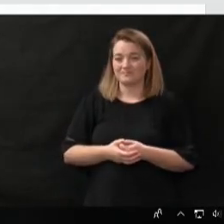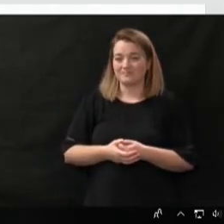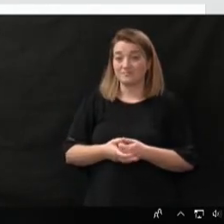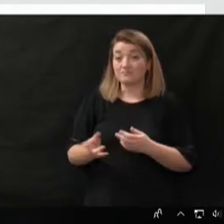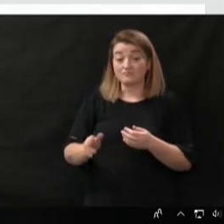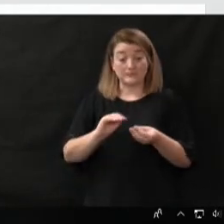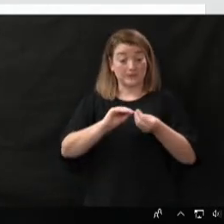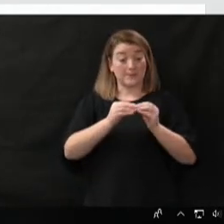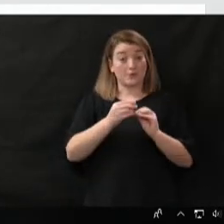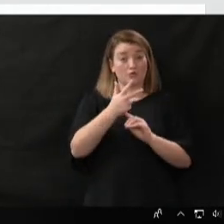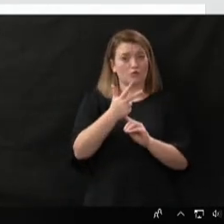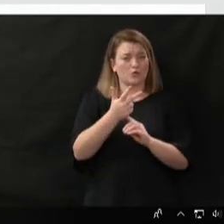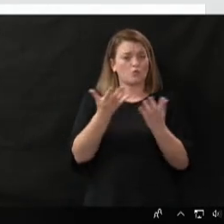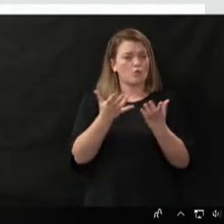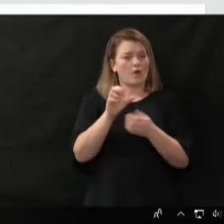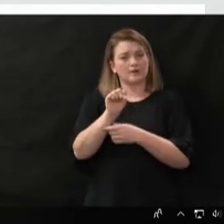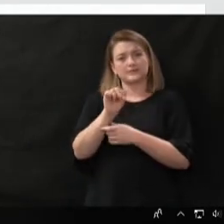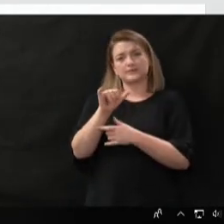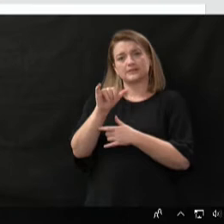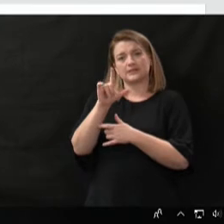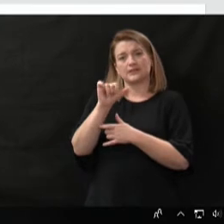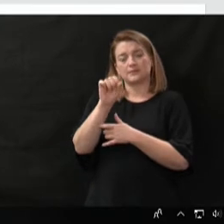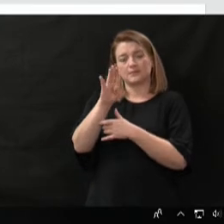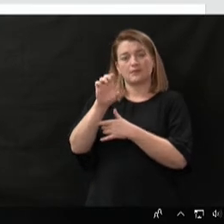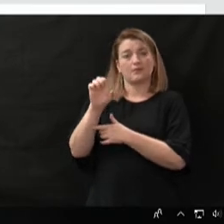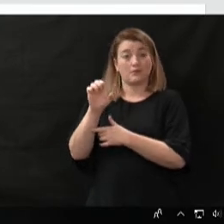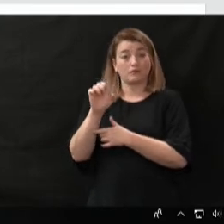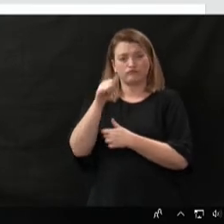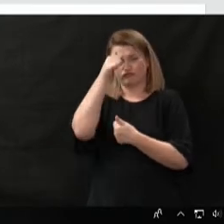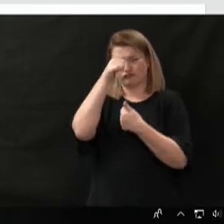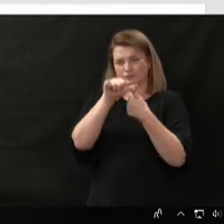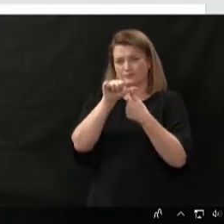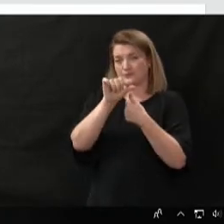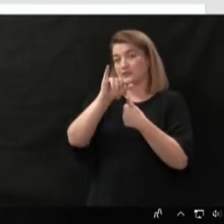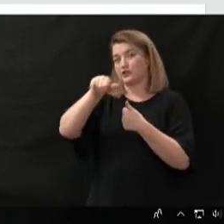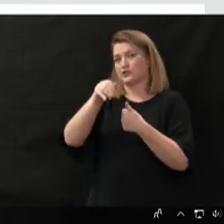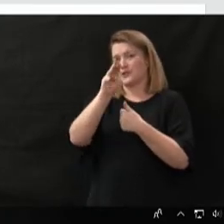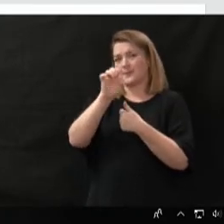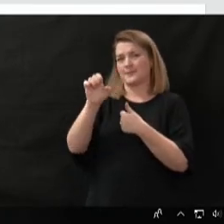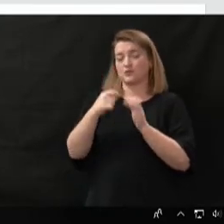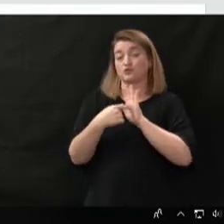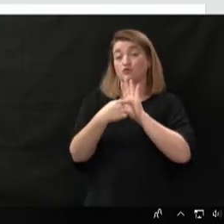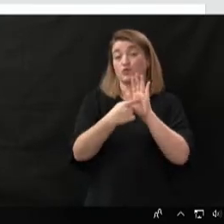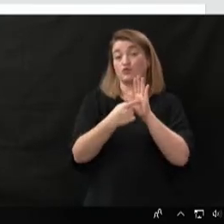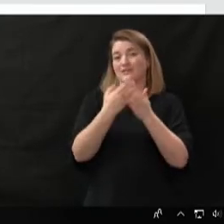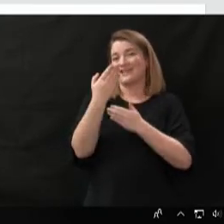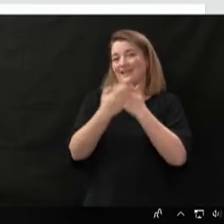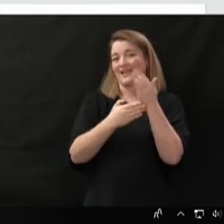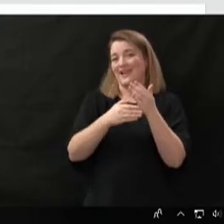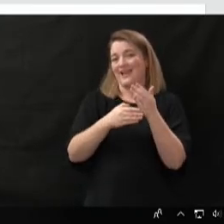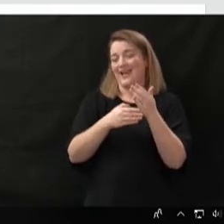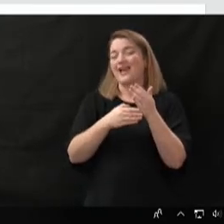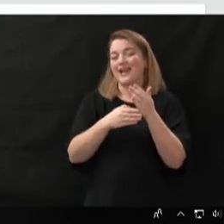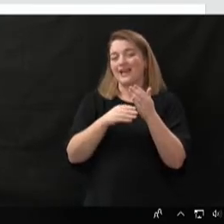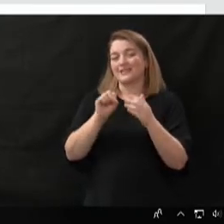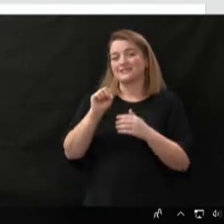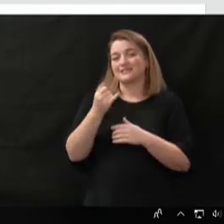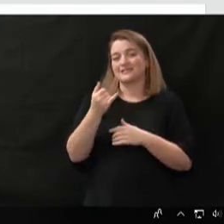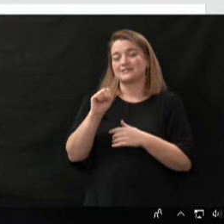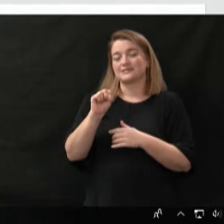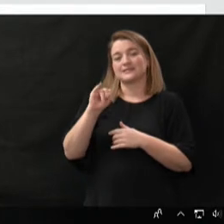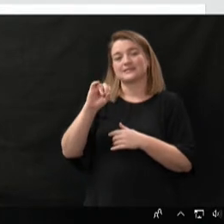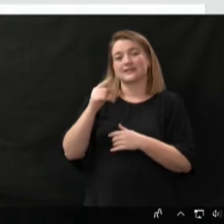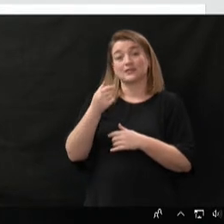Number three, what is a syllable? Remember Jamie gave you the hand signals yesterday that a syllable is a